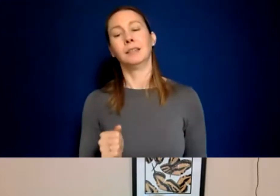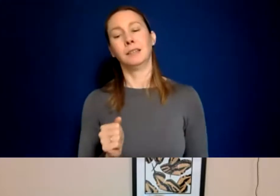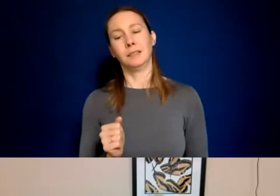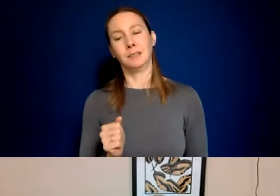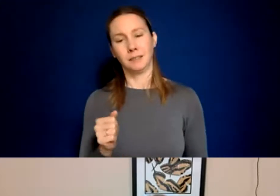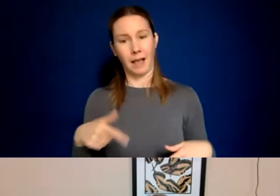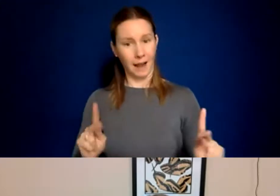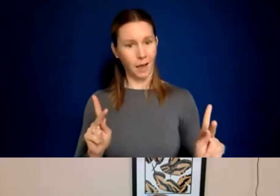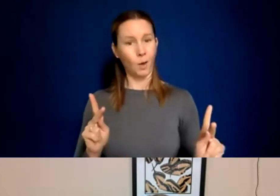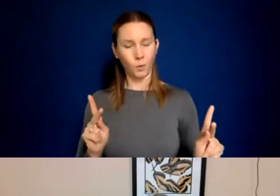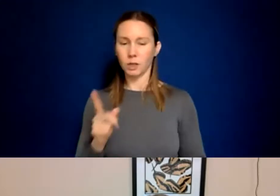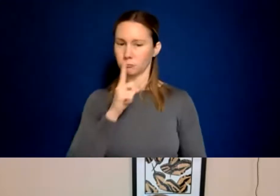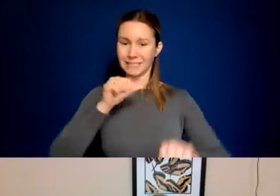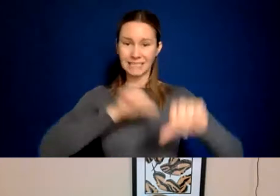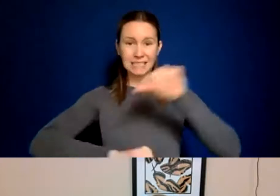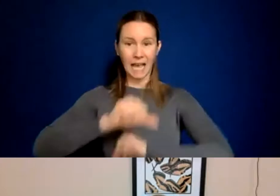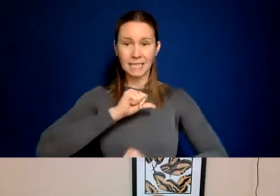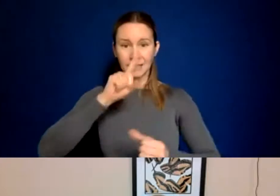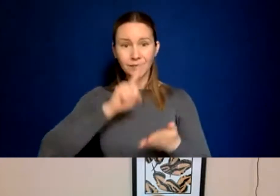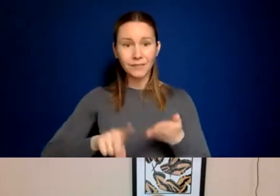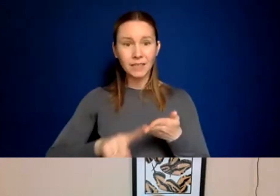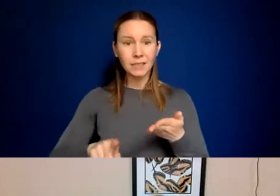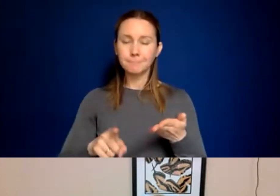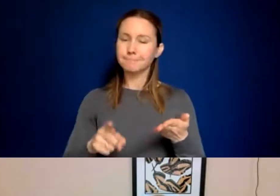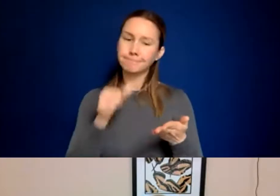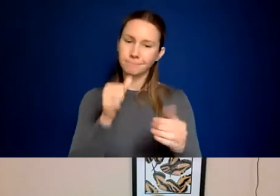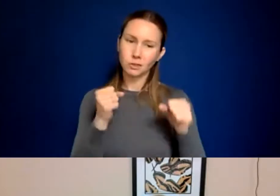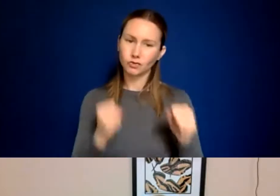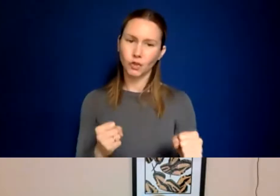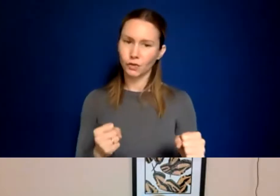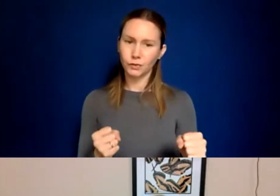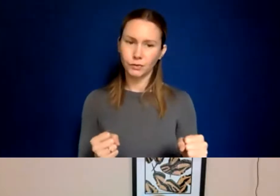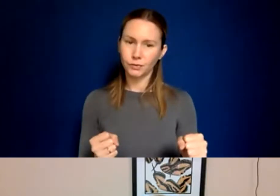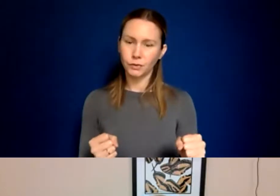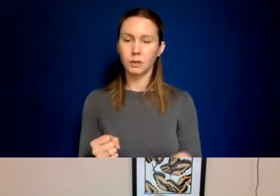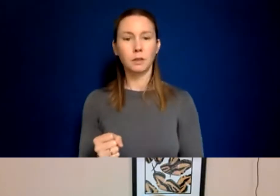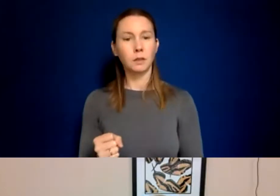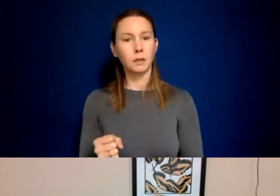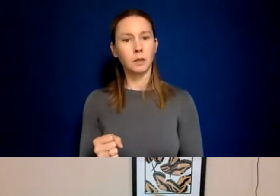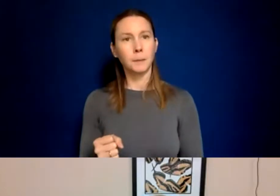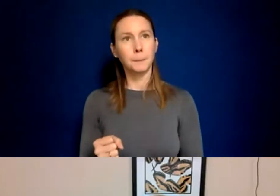The scientific data behind this is not very strong. It's hard to